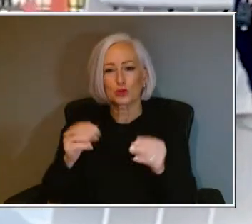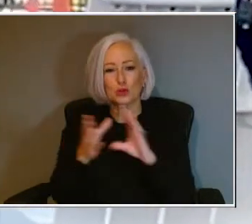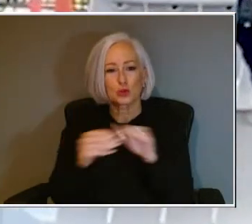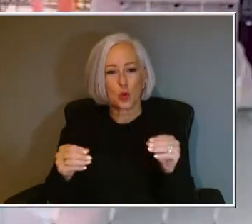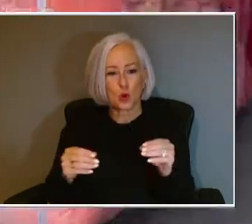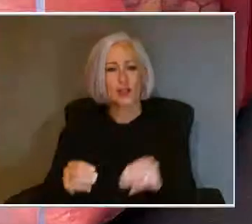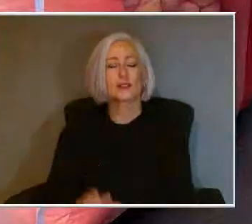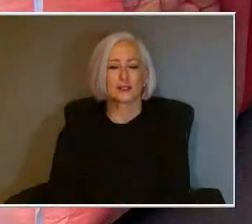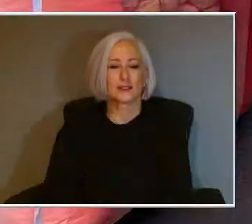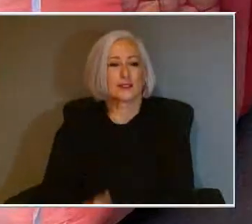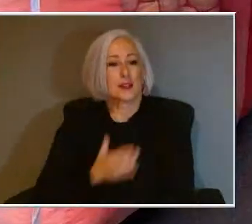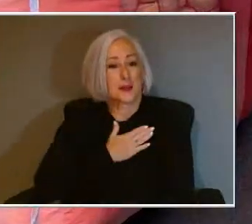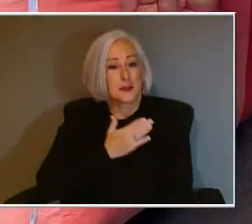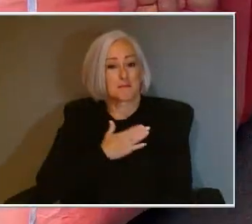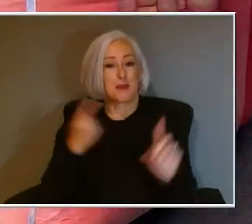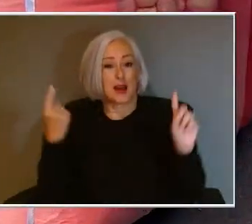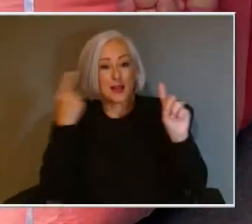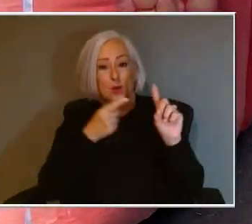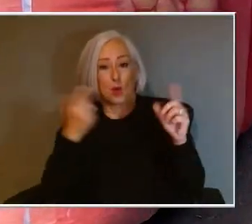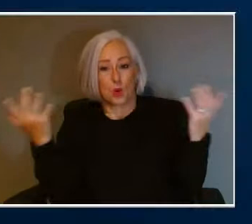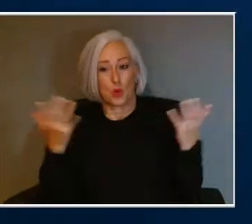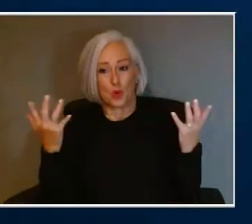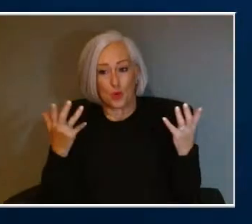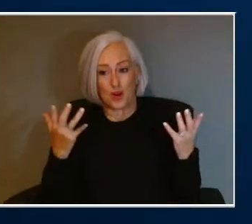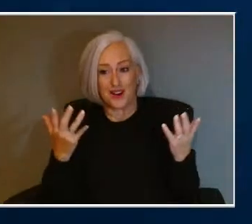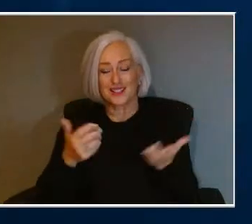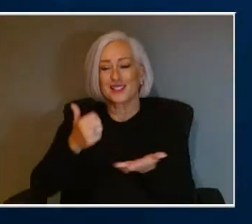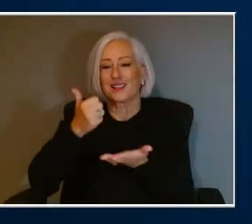my goal is to help in